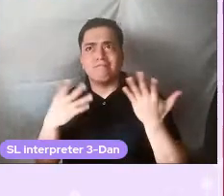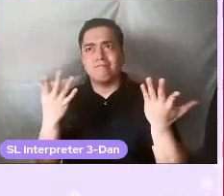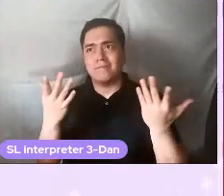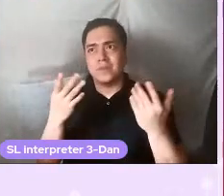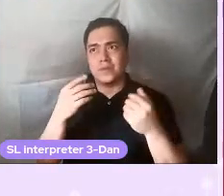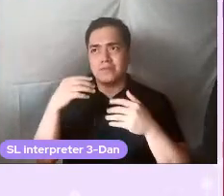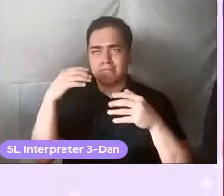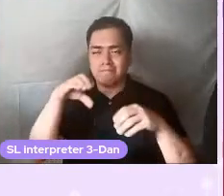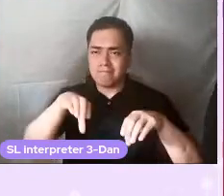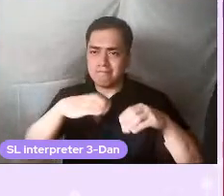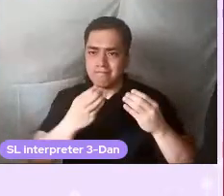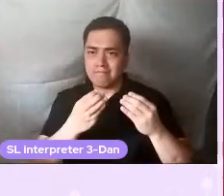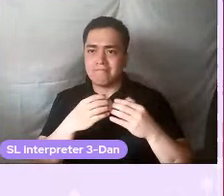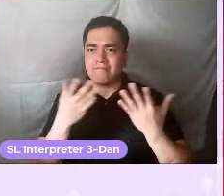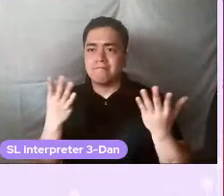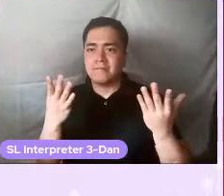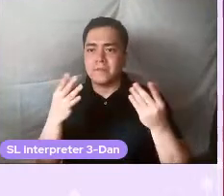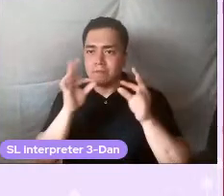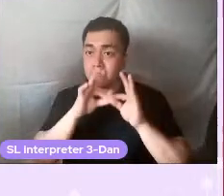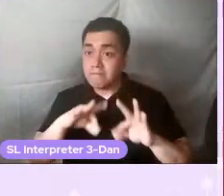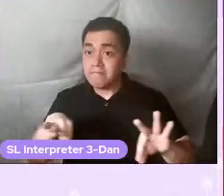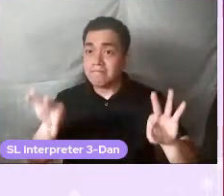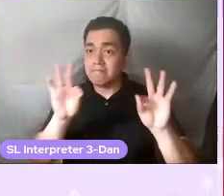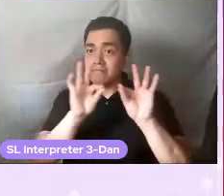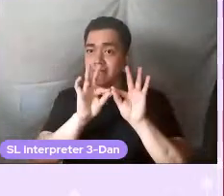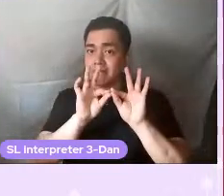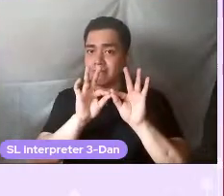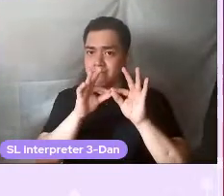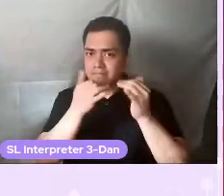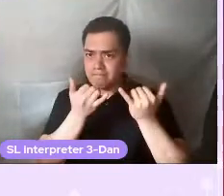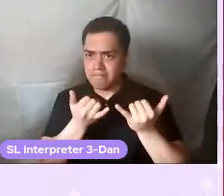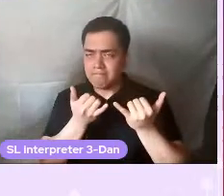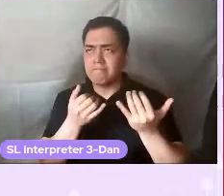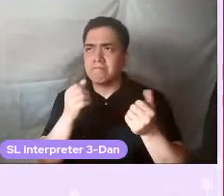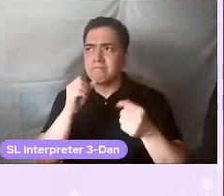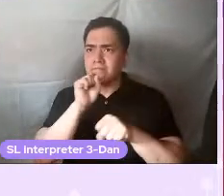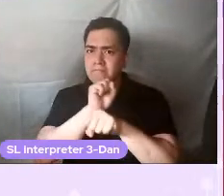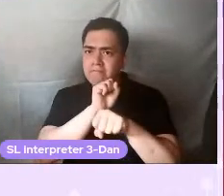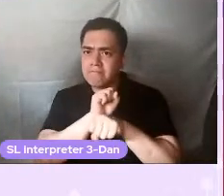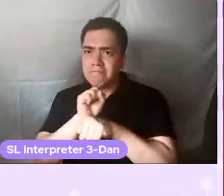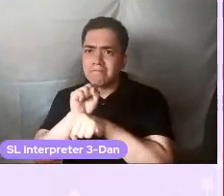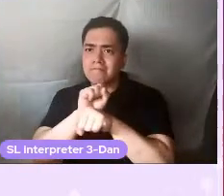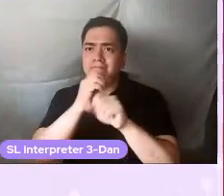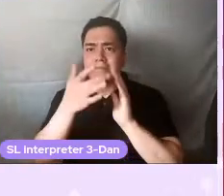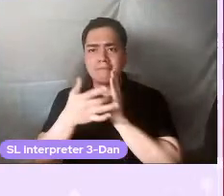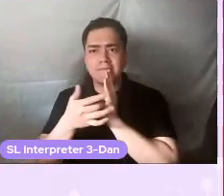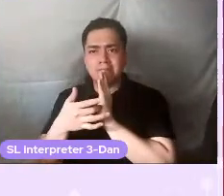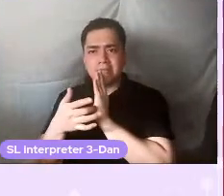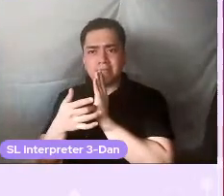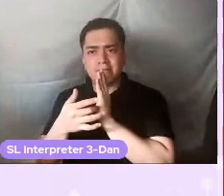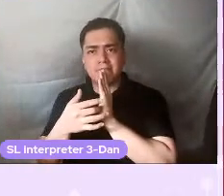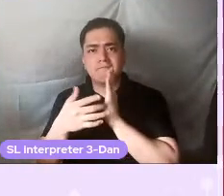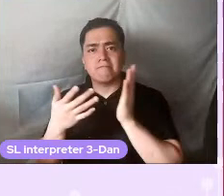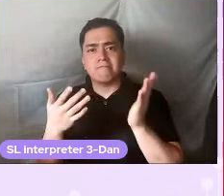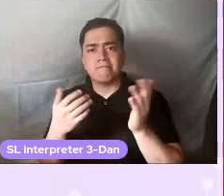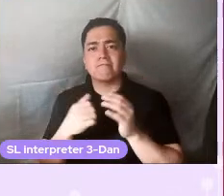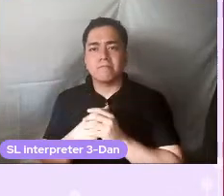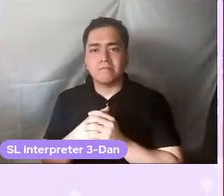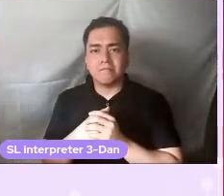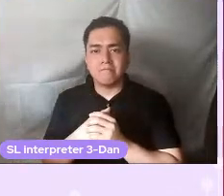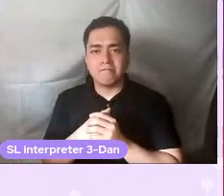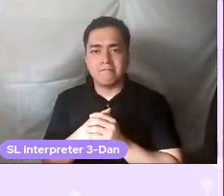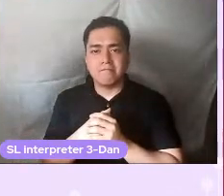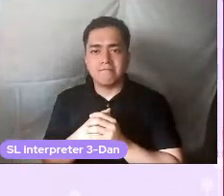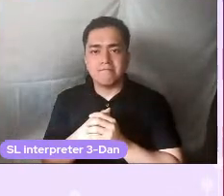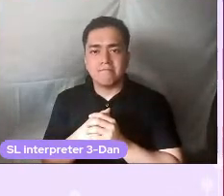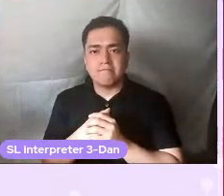I think more importantly, like now I actually work with a lot of technology startups or tech startups now.